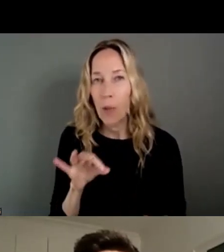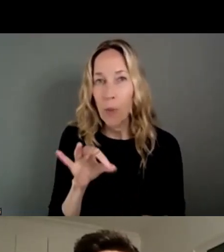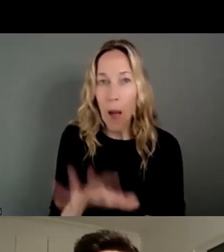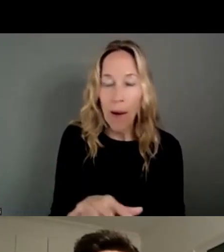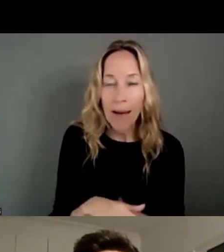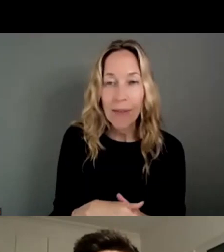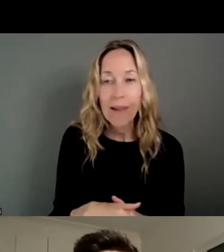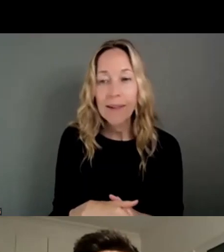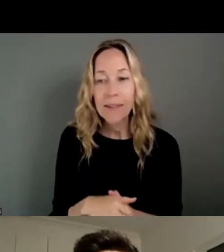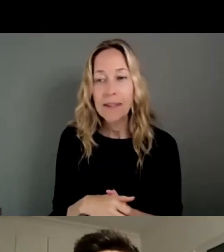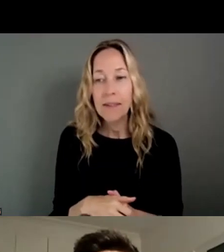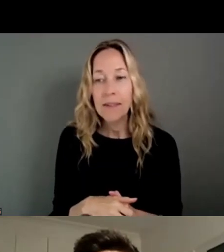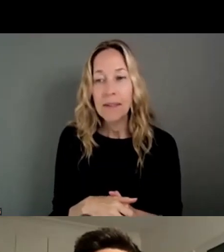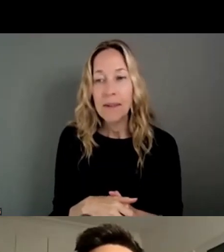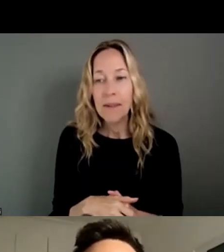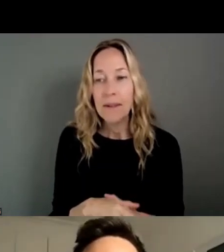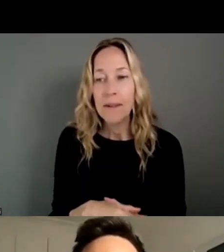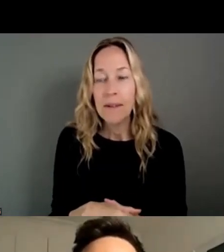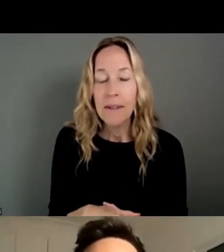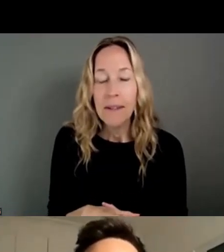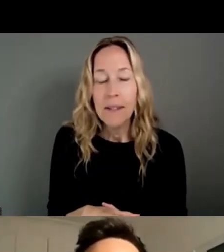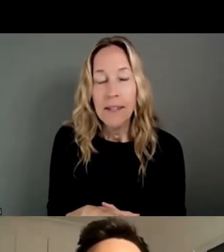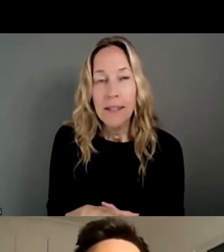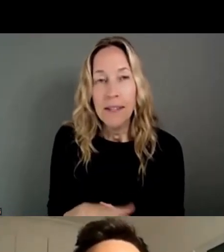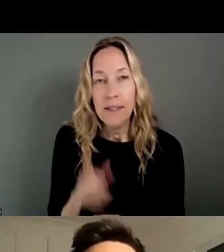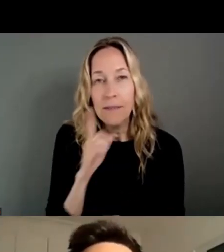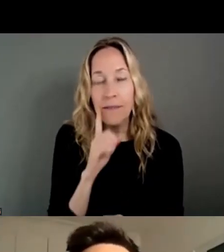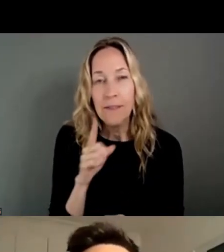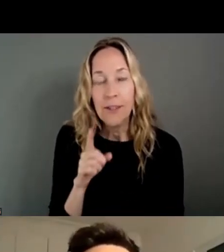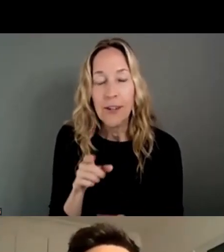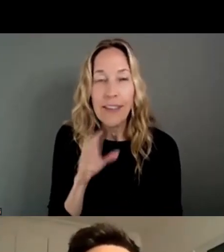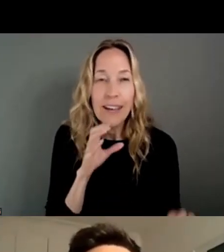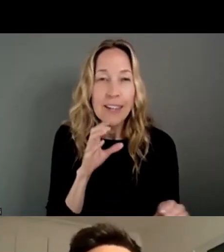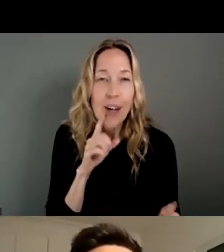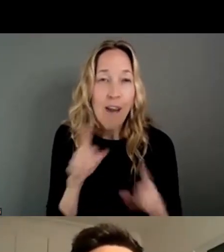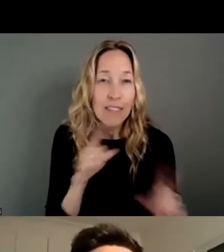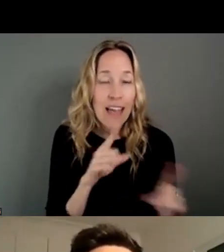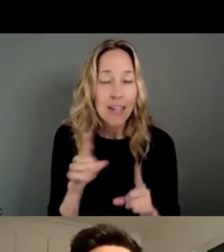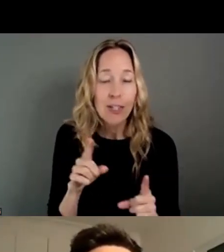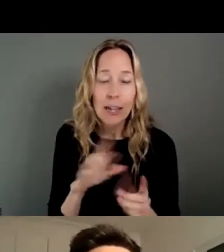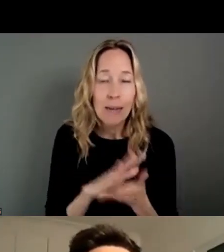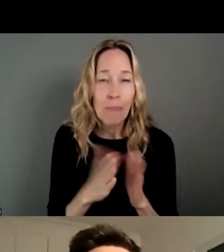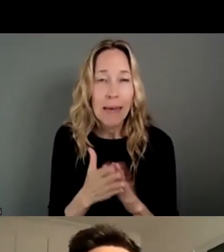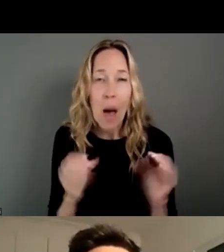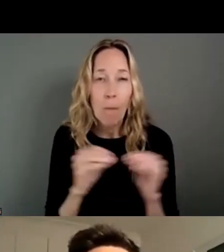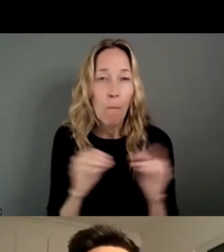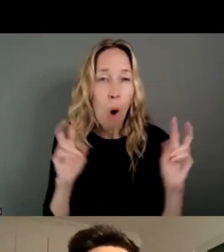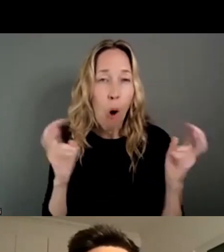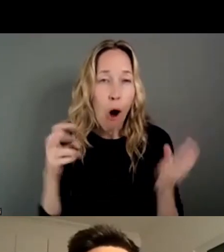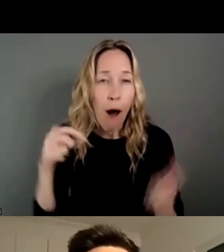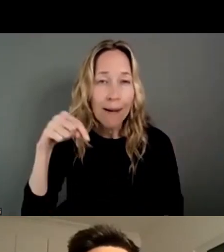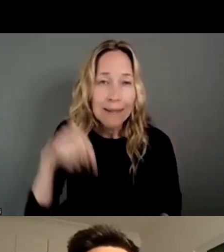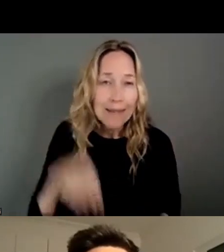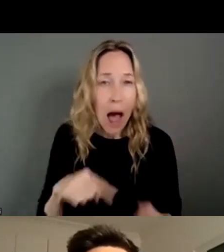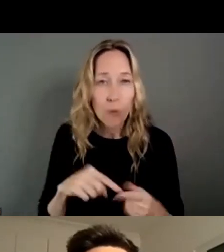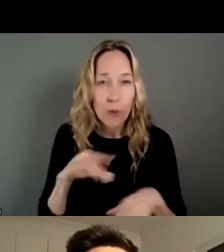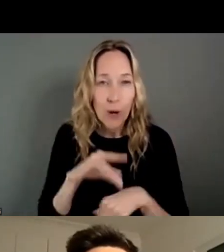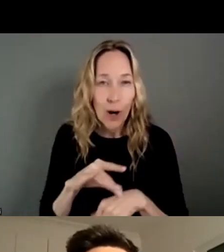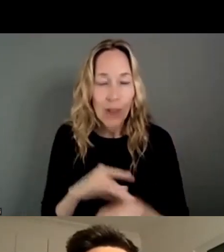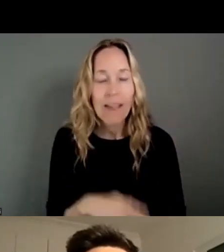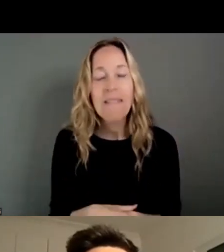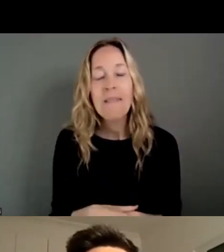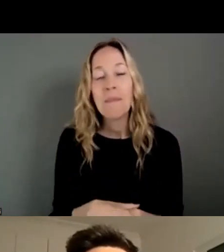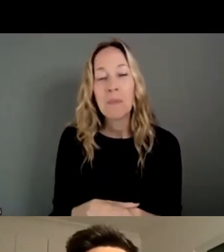bring some of these things really down to earth for everybody is I'm curious, maybe Gail, you could start with, what are some of the